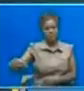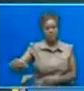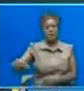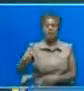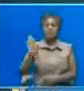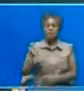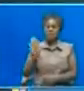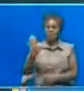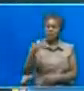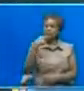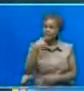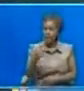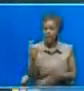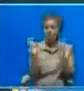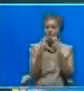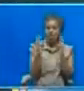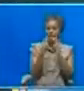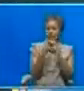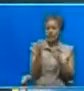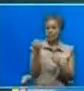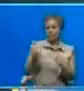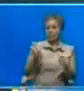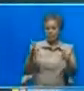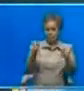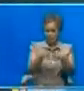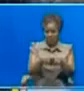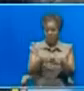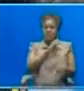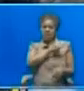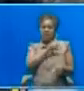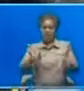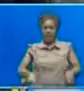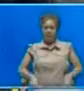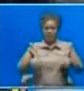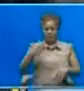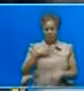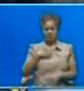Njeri's mother says he has contacted her since the incident and she fears for her life.